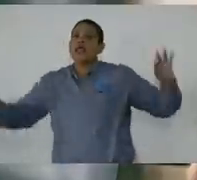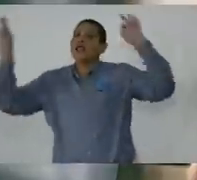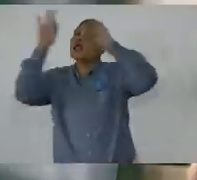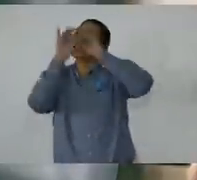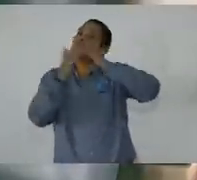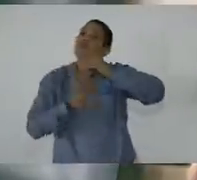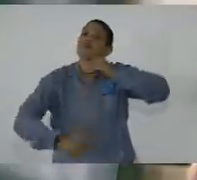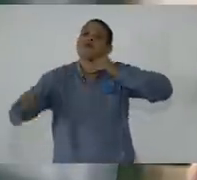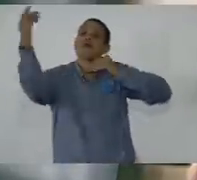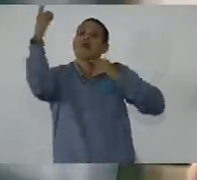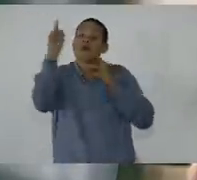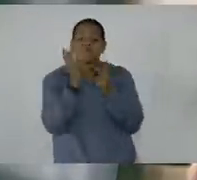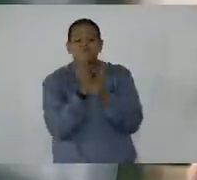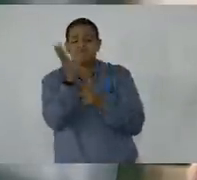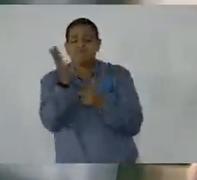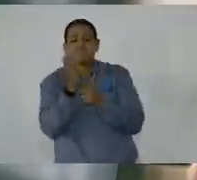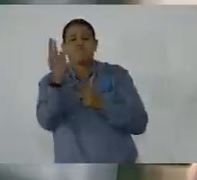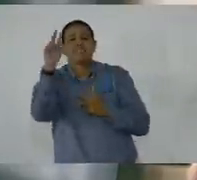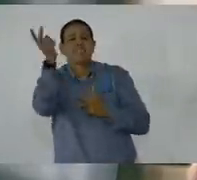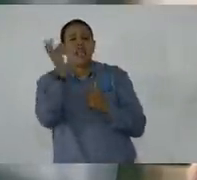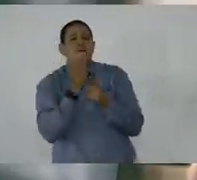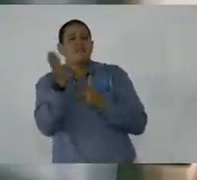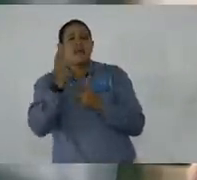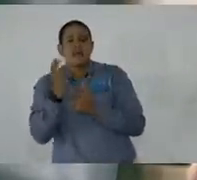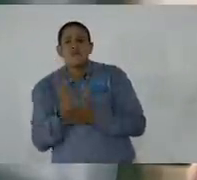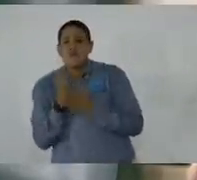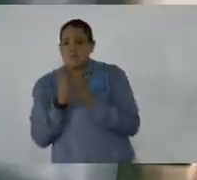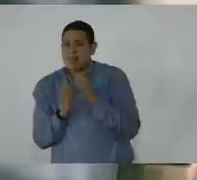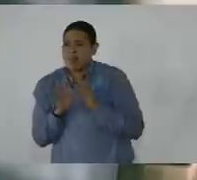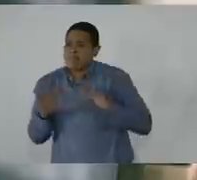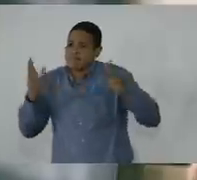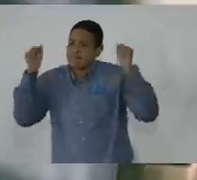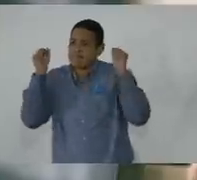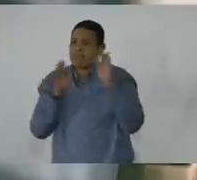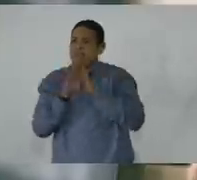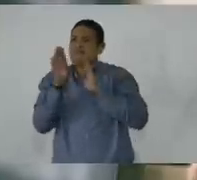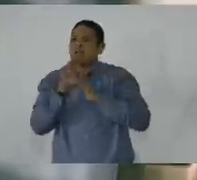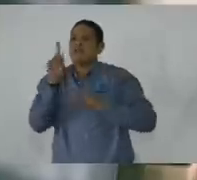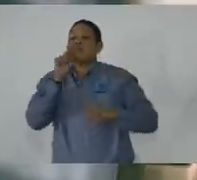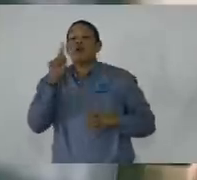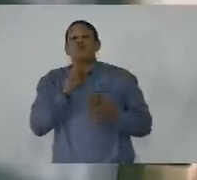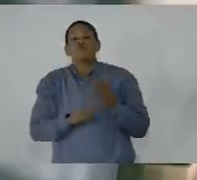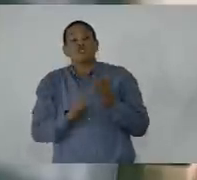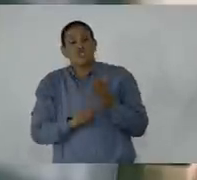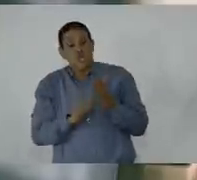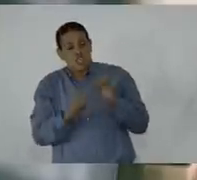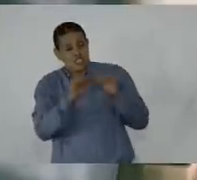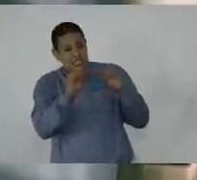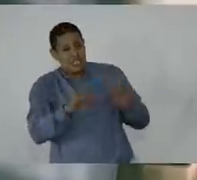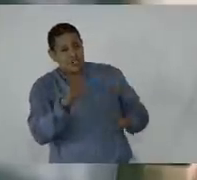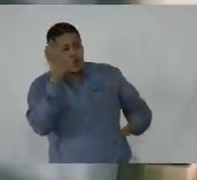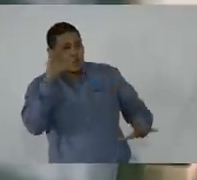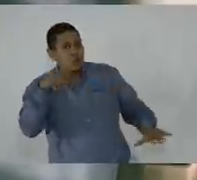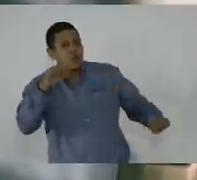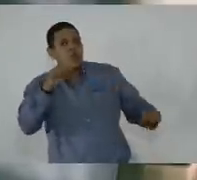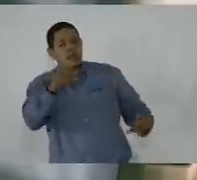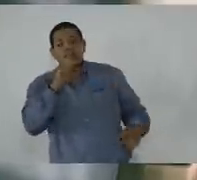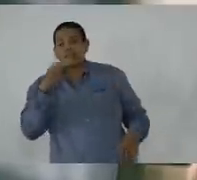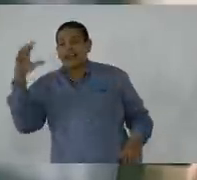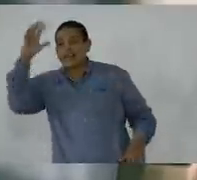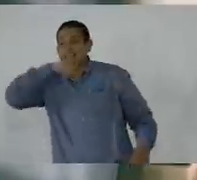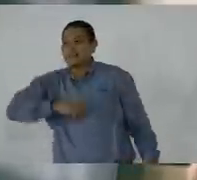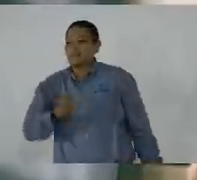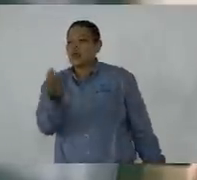forward. Phase 2 of the rehabilitation and development of the research stations will be undertaken at an